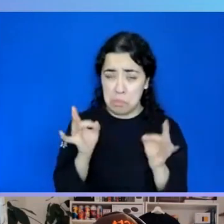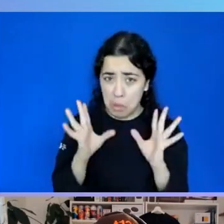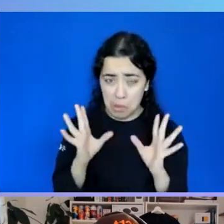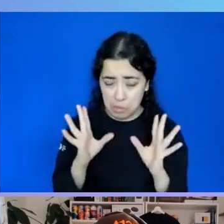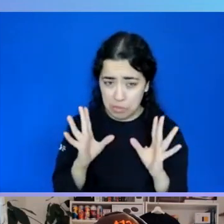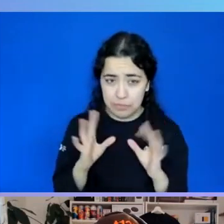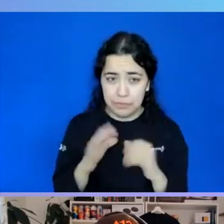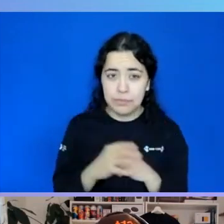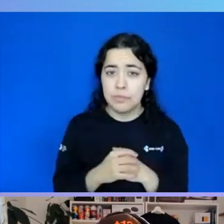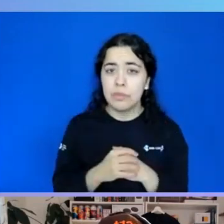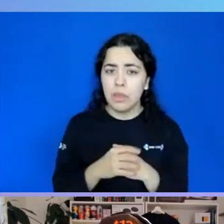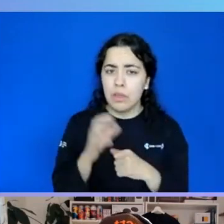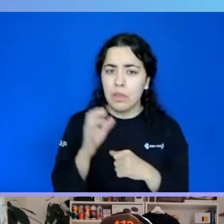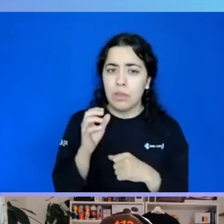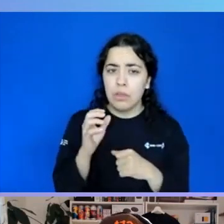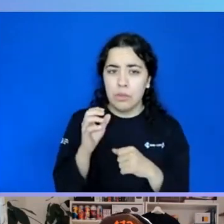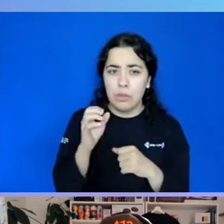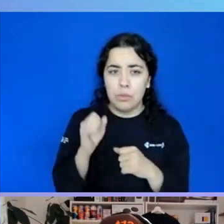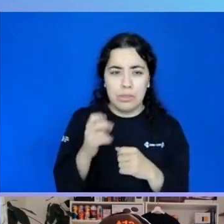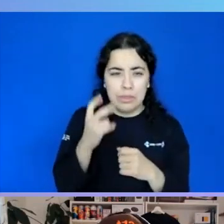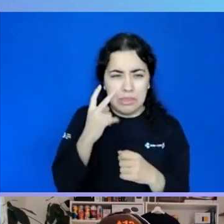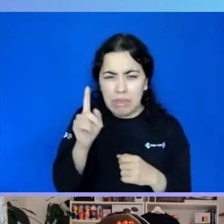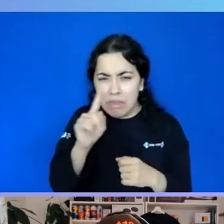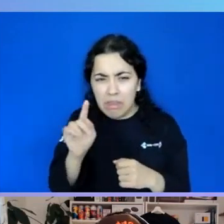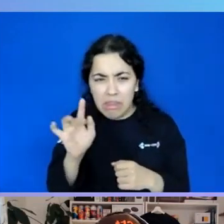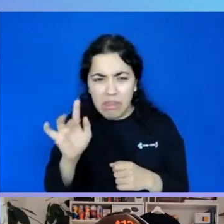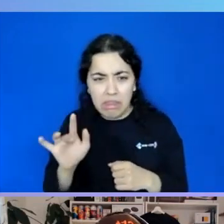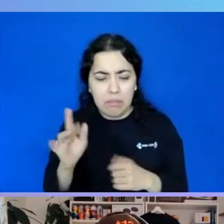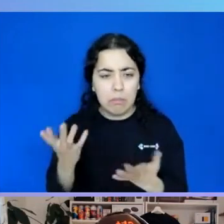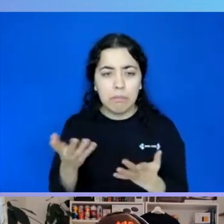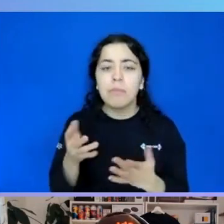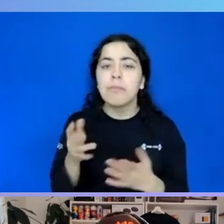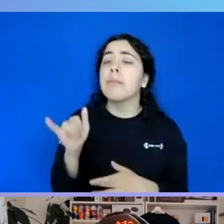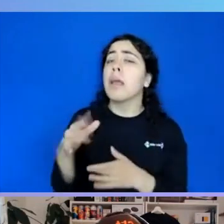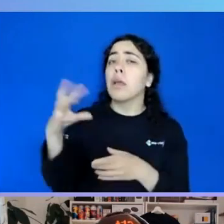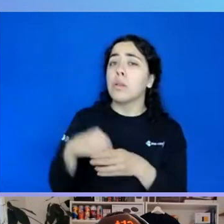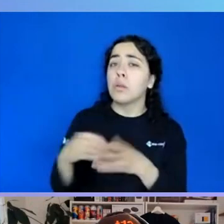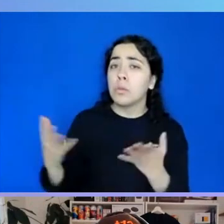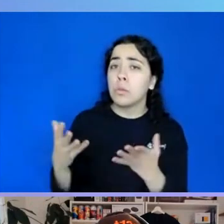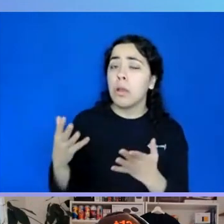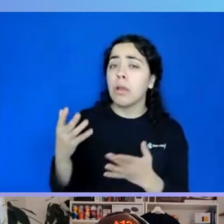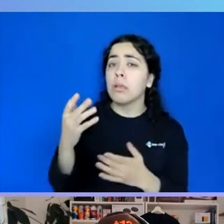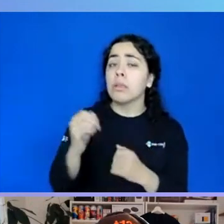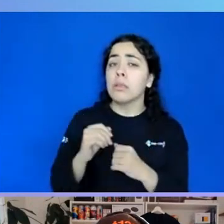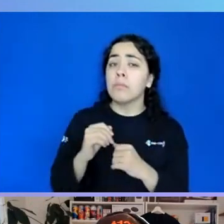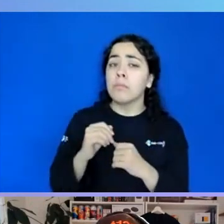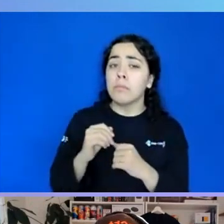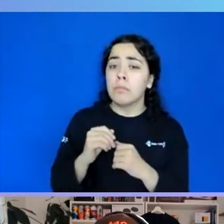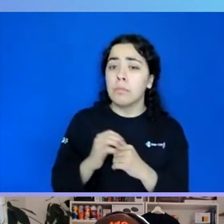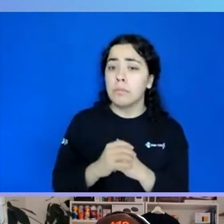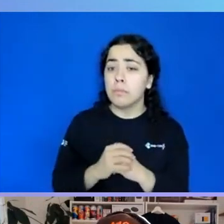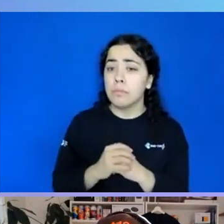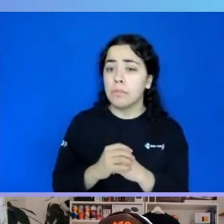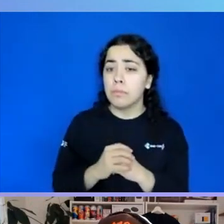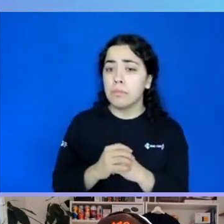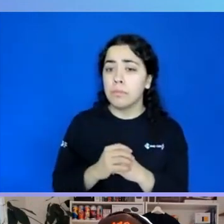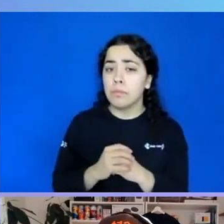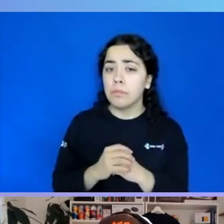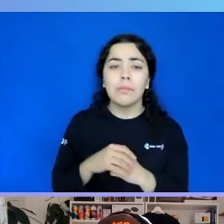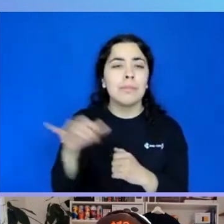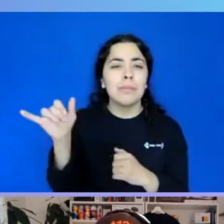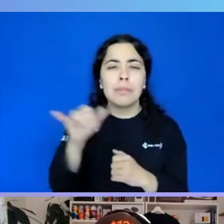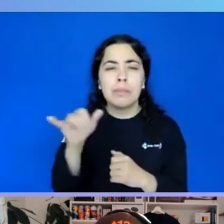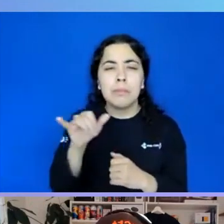see where you're supposed to click. And this includes as well, like the showing web browser